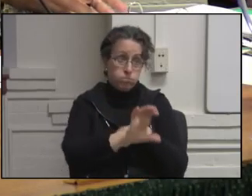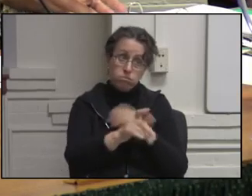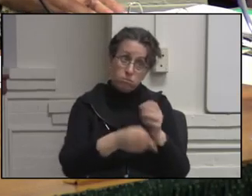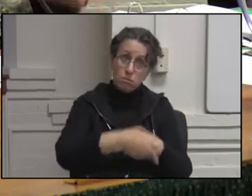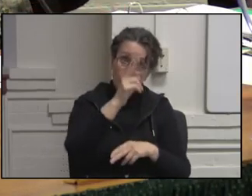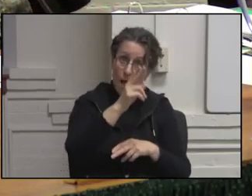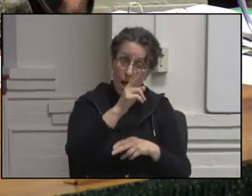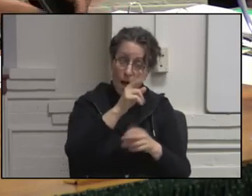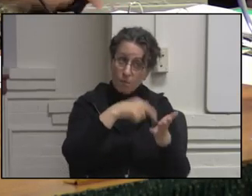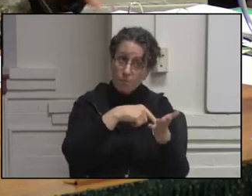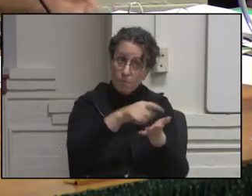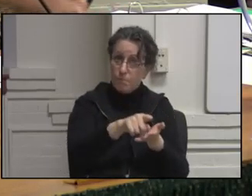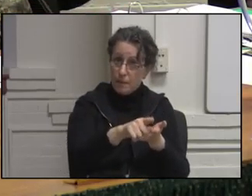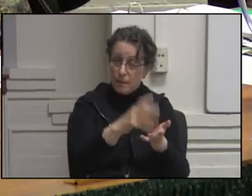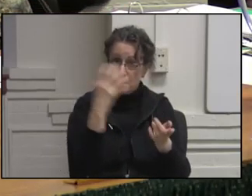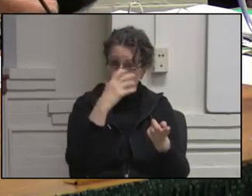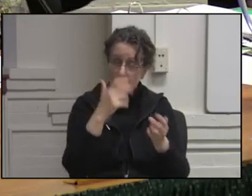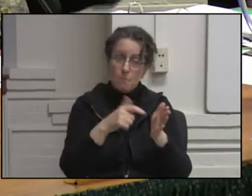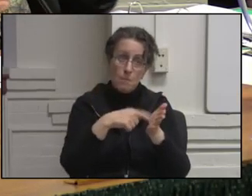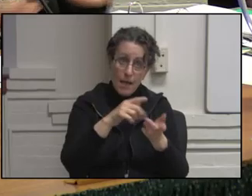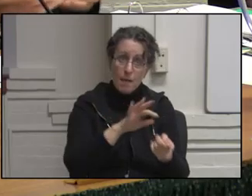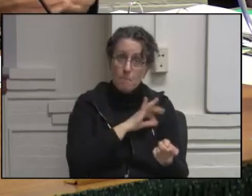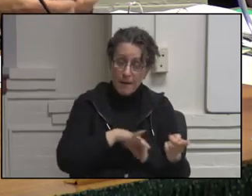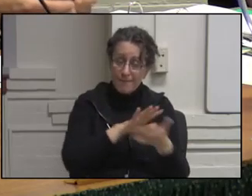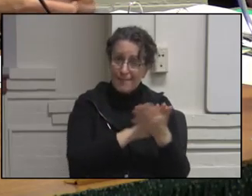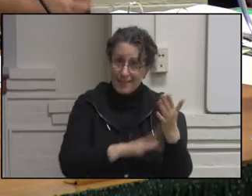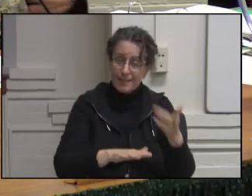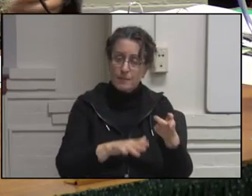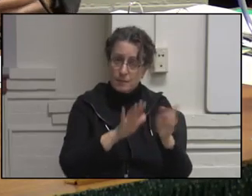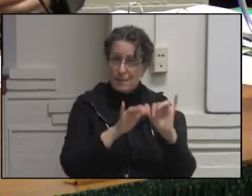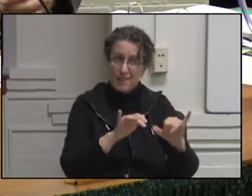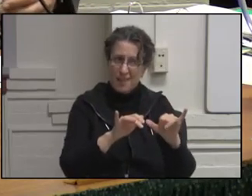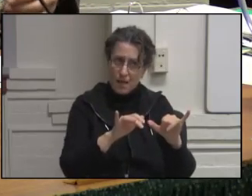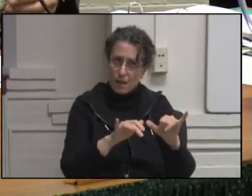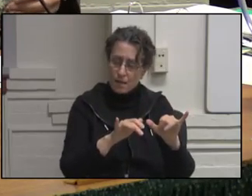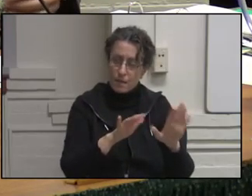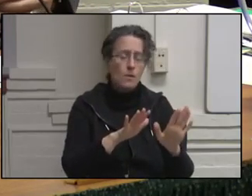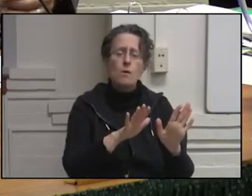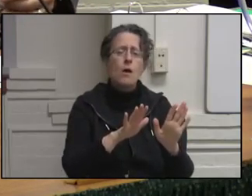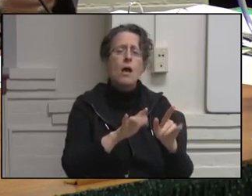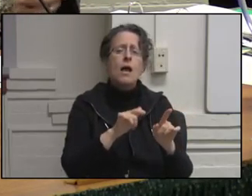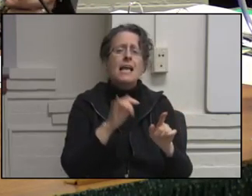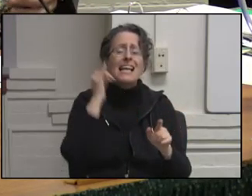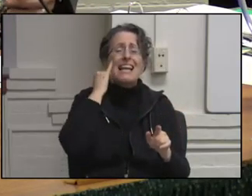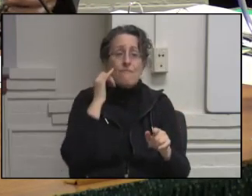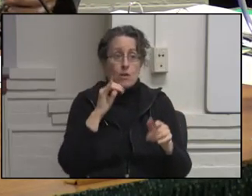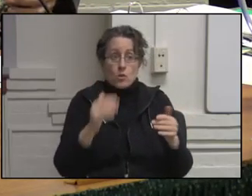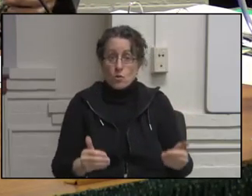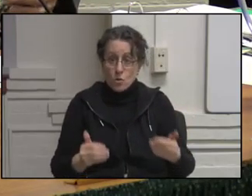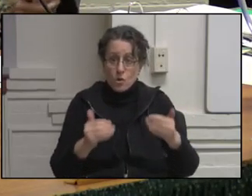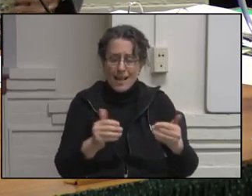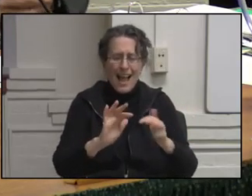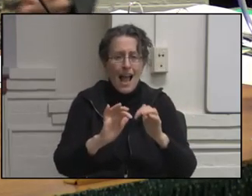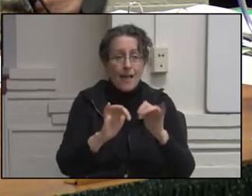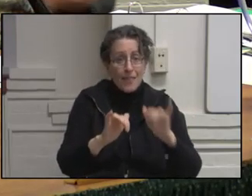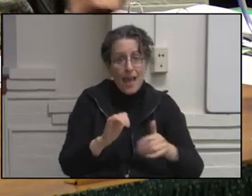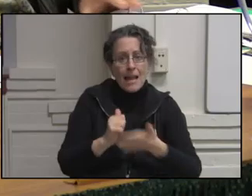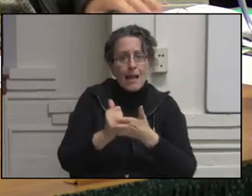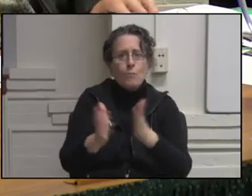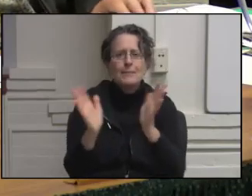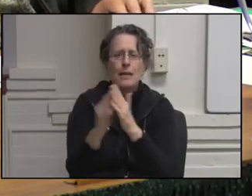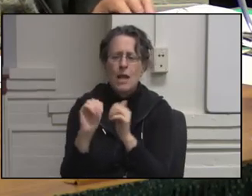money every year and paying for their benefits and creating a new position, but I want to see how does this help the town. It'd be great